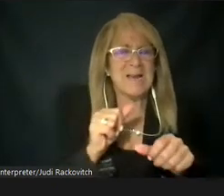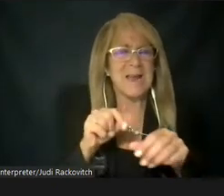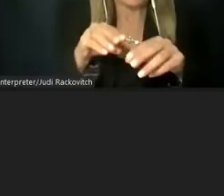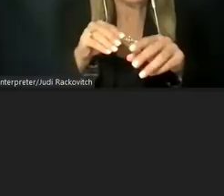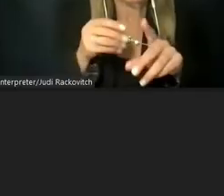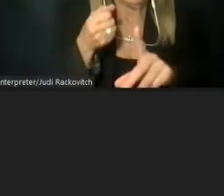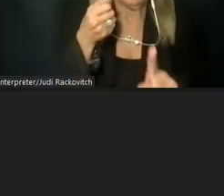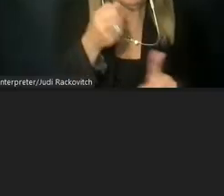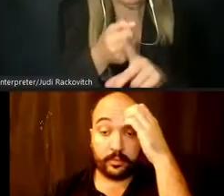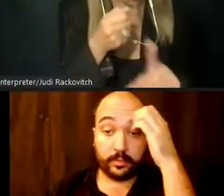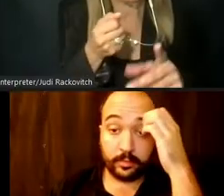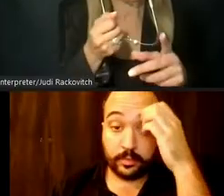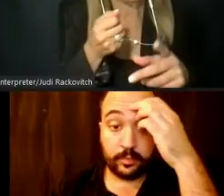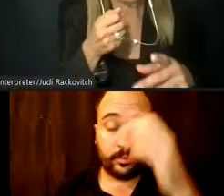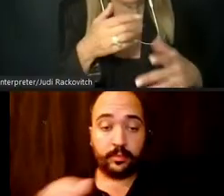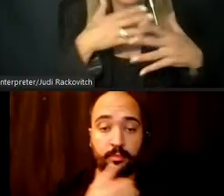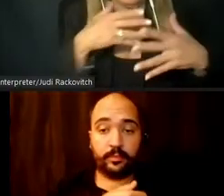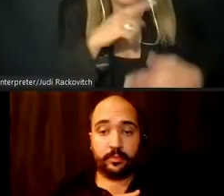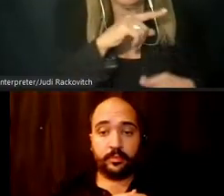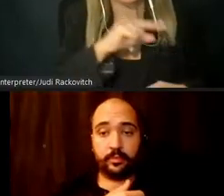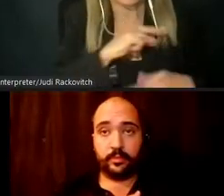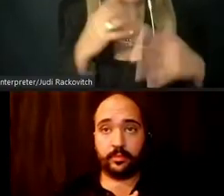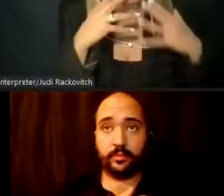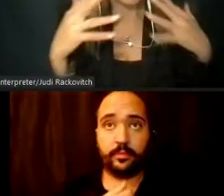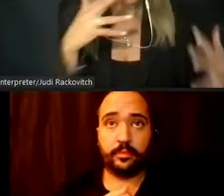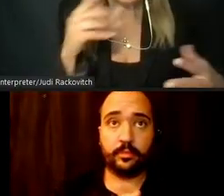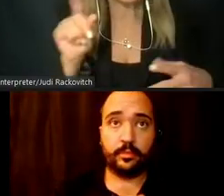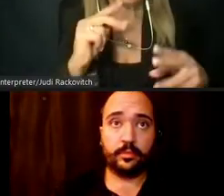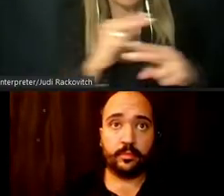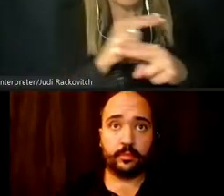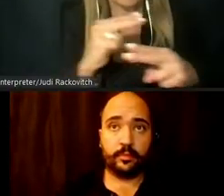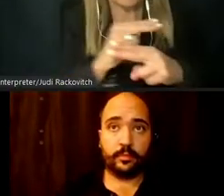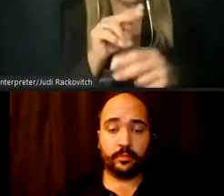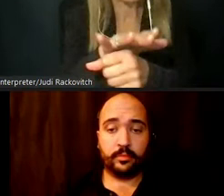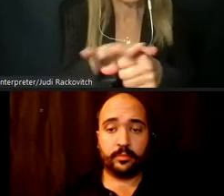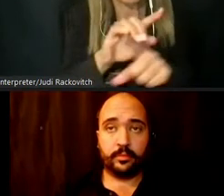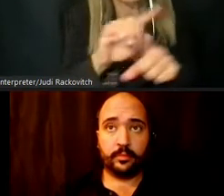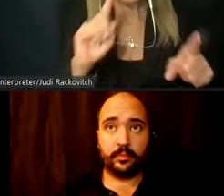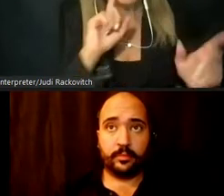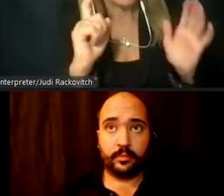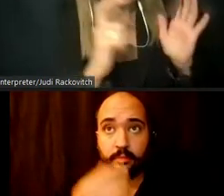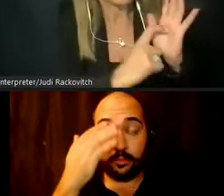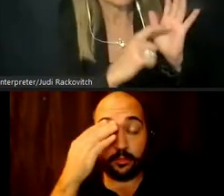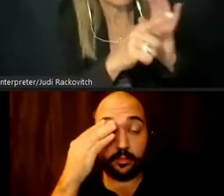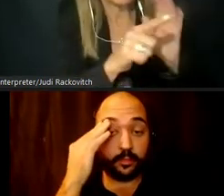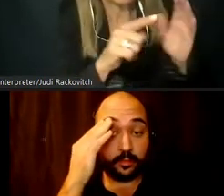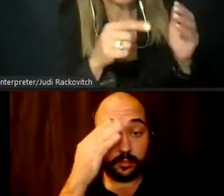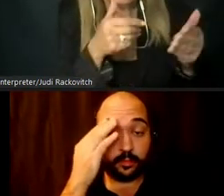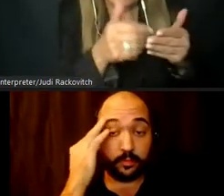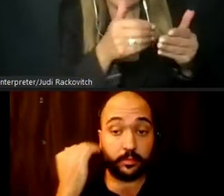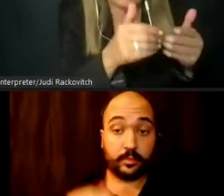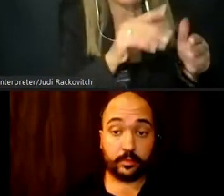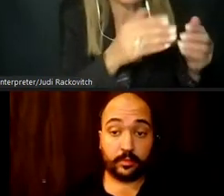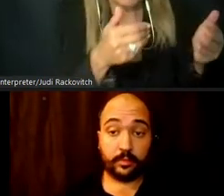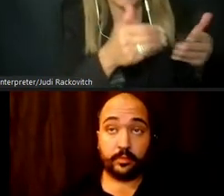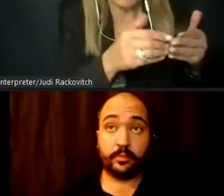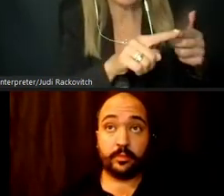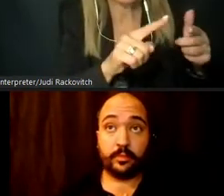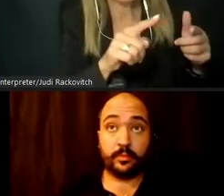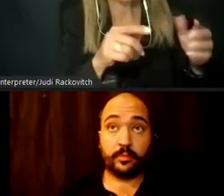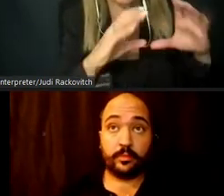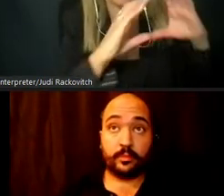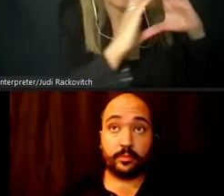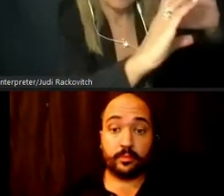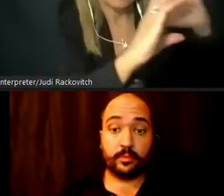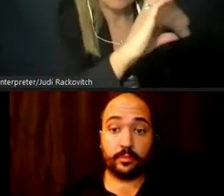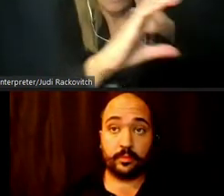the neighborhoods where the highways are located. However, we will be looking more closely at the neighborhoods adjacent to both sides of the tunnels. Preliminary analysis shows that